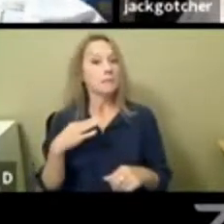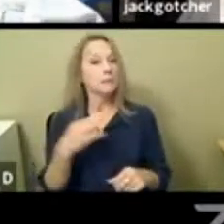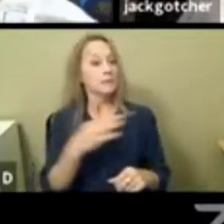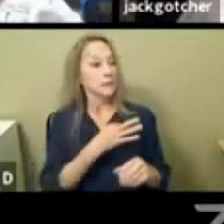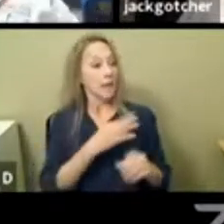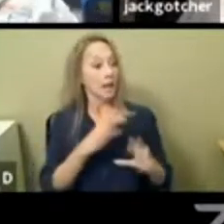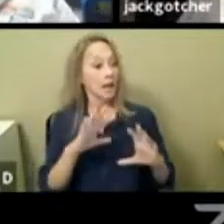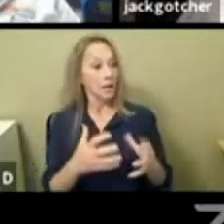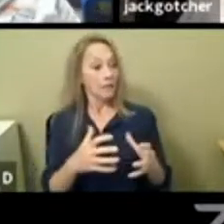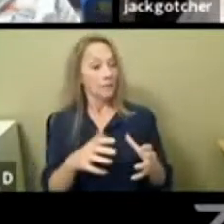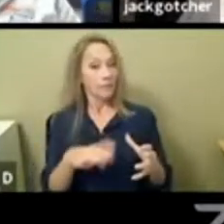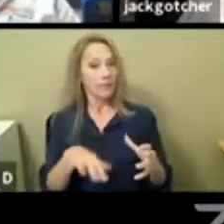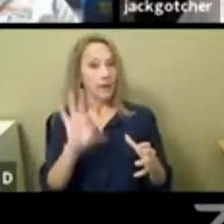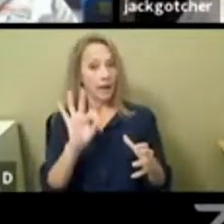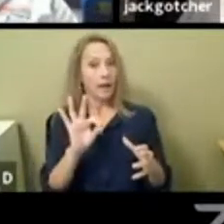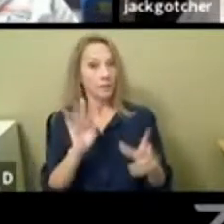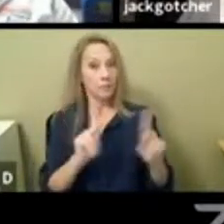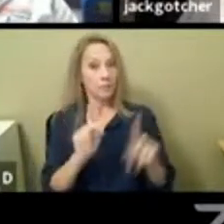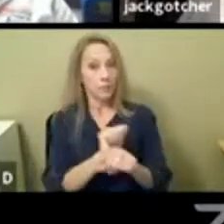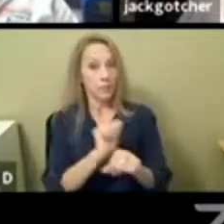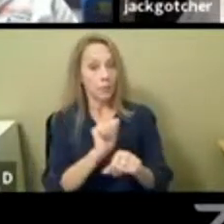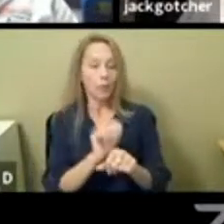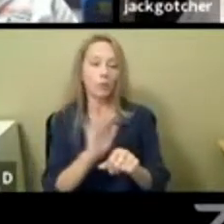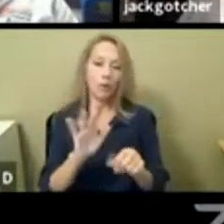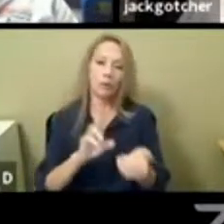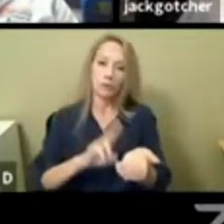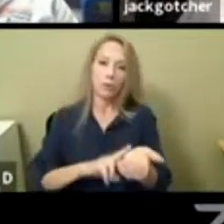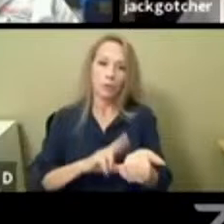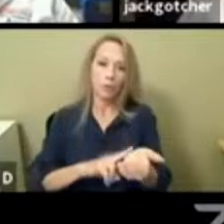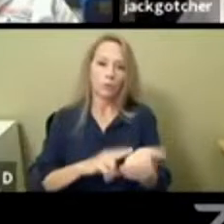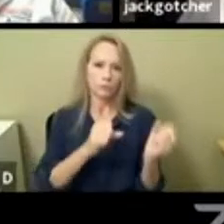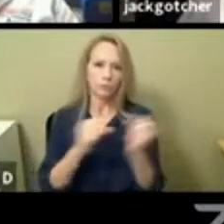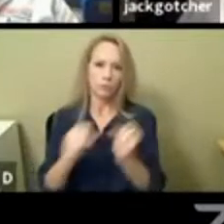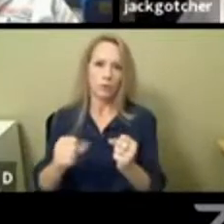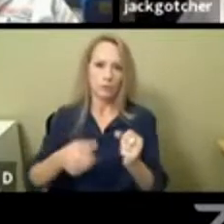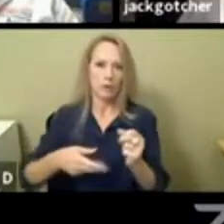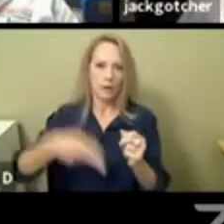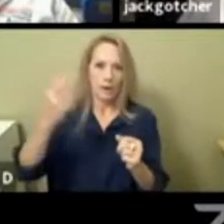a challenge for hospitals. Well, first of all, nurses make up the bulk of staff